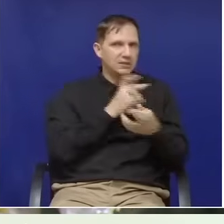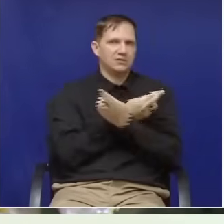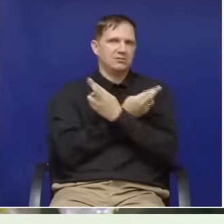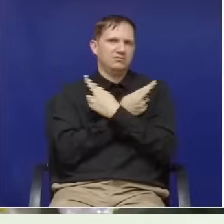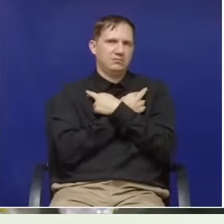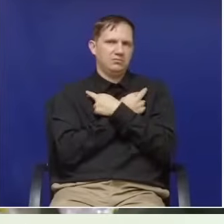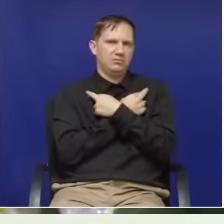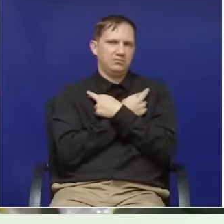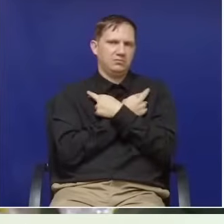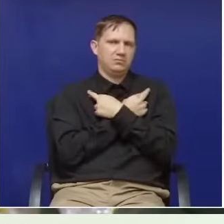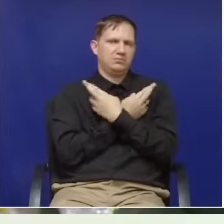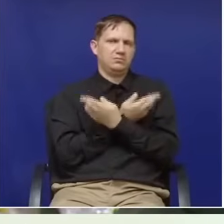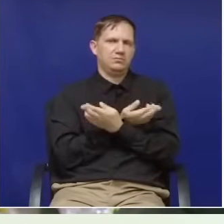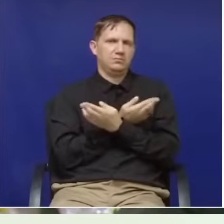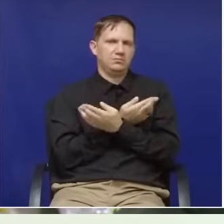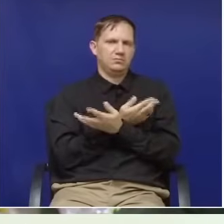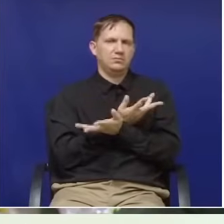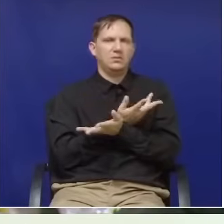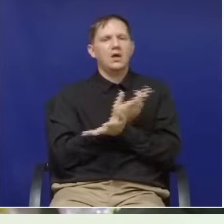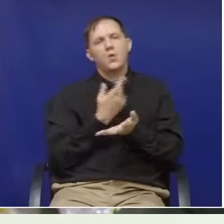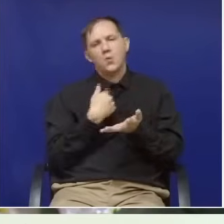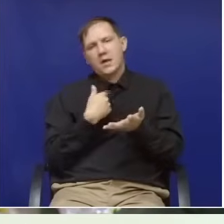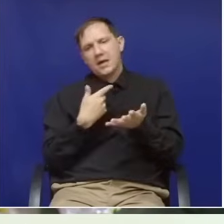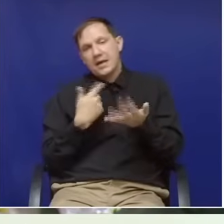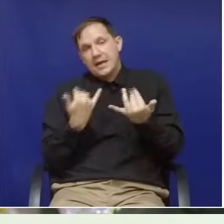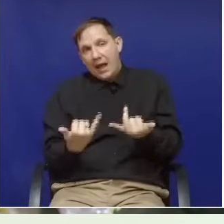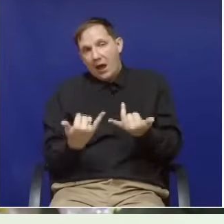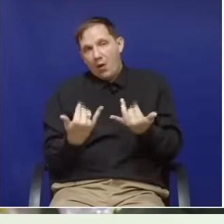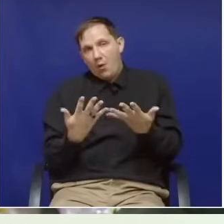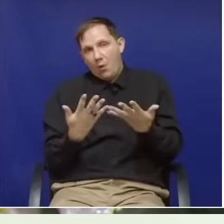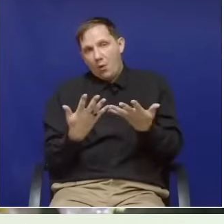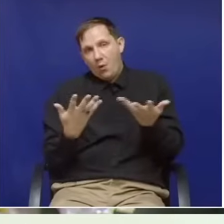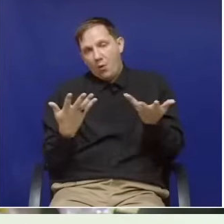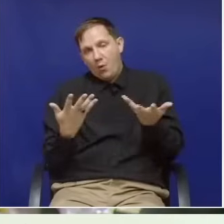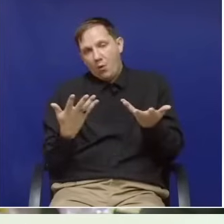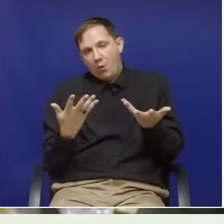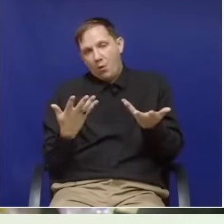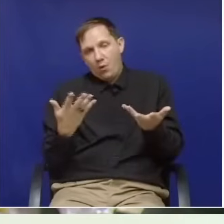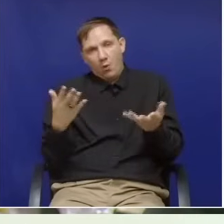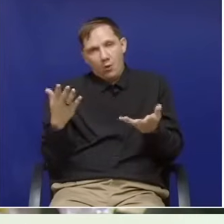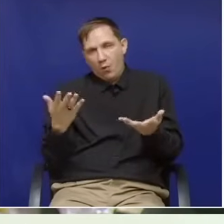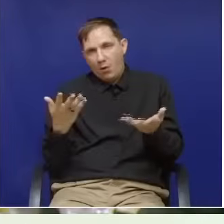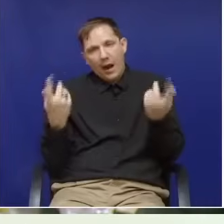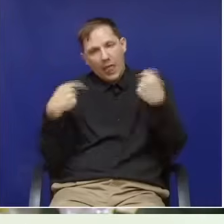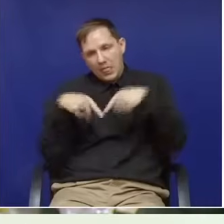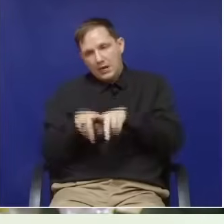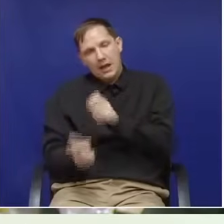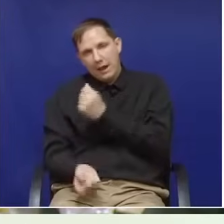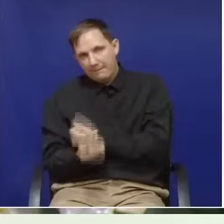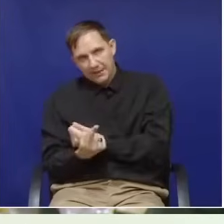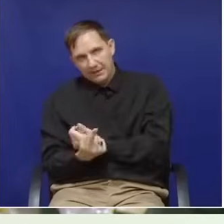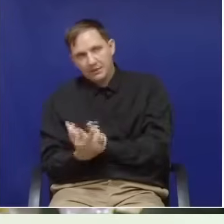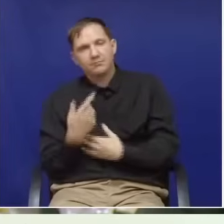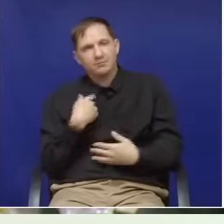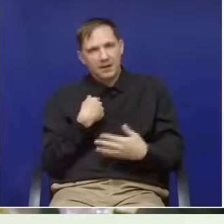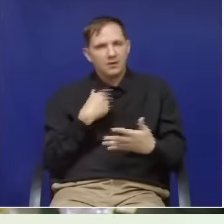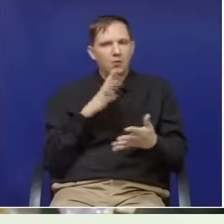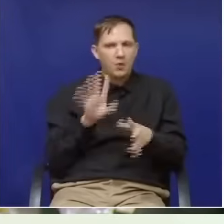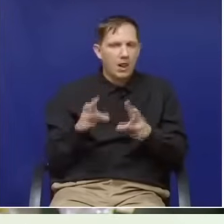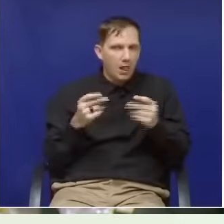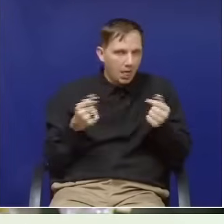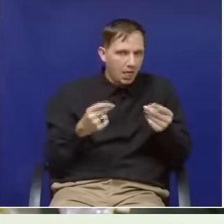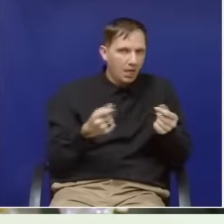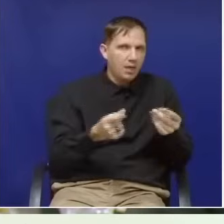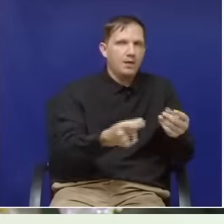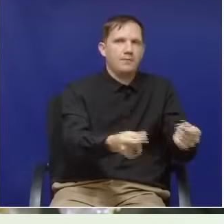that we might not be able to avoid because incidentally it happened to be the case. But we'll speed up the